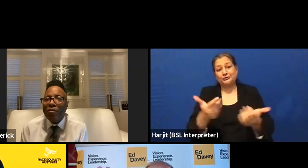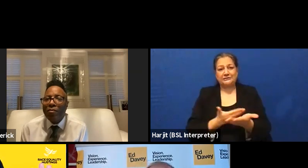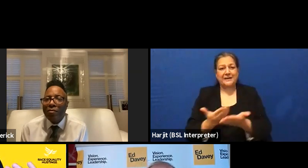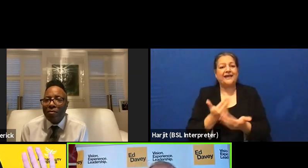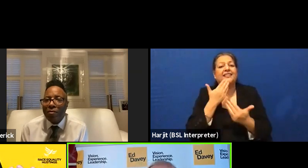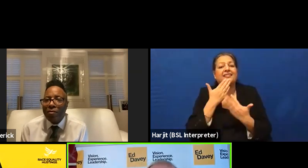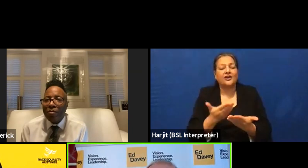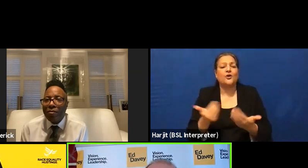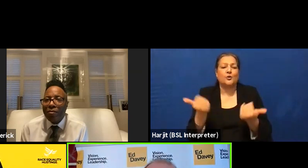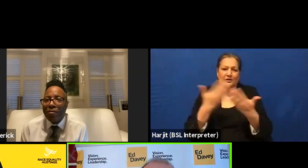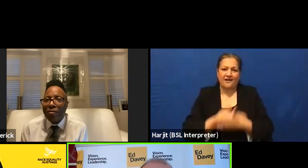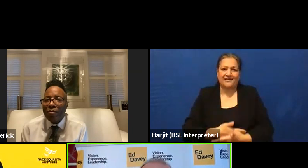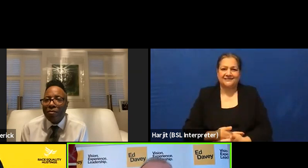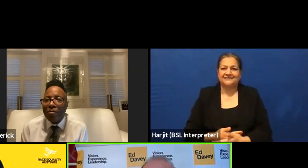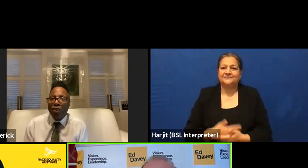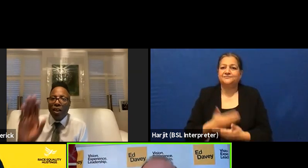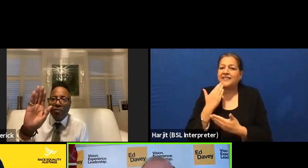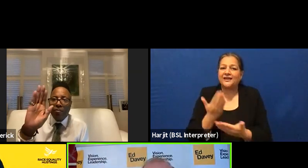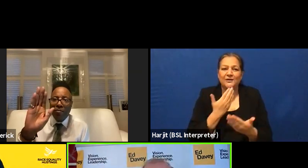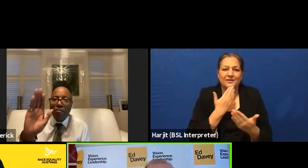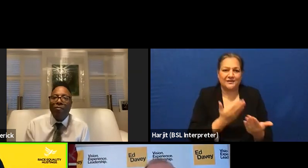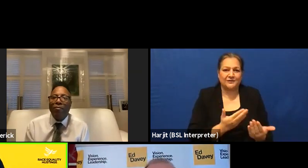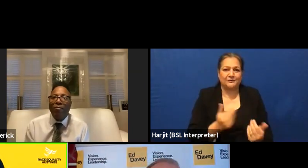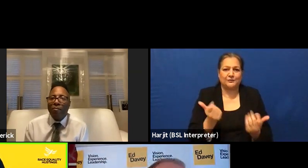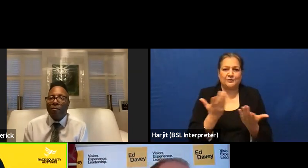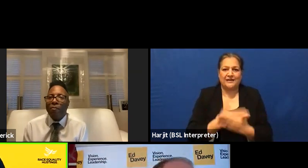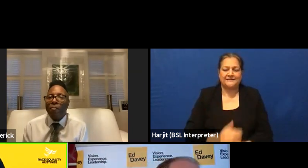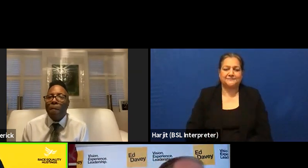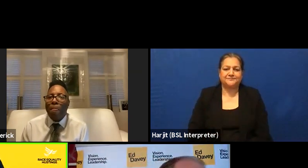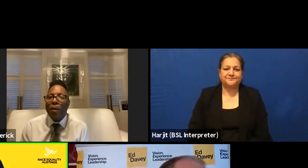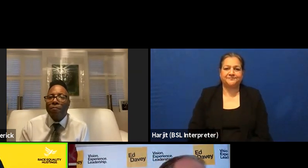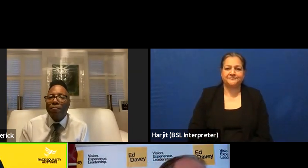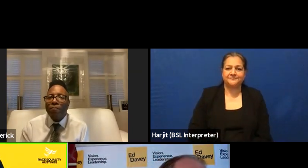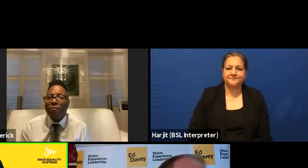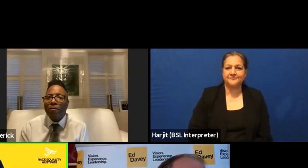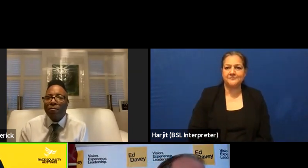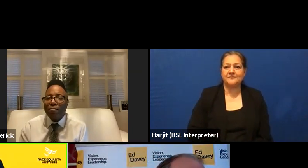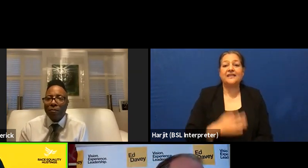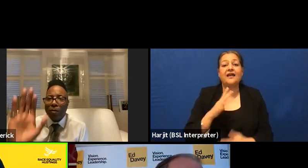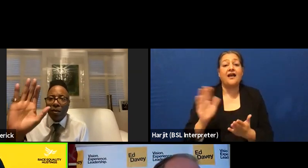Good night. Thank you very much, everybody. Good night. Appreciate it. Bye, everyone. Stay safe.